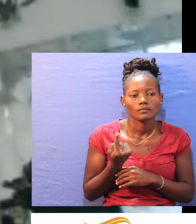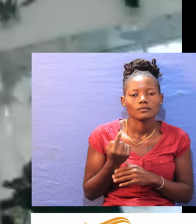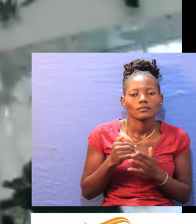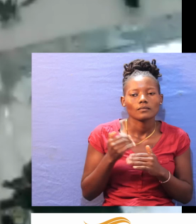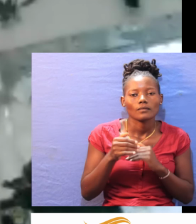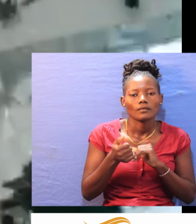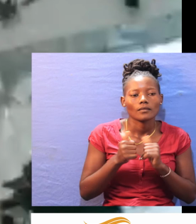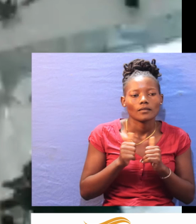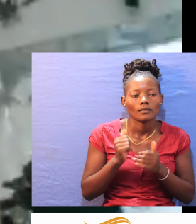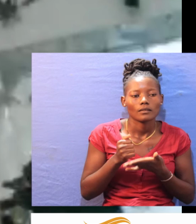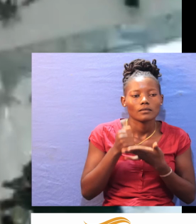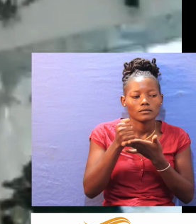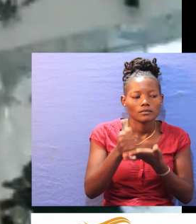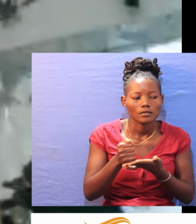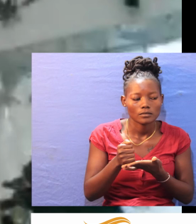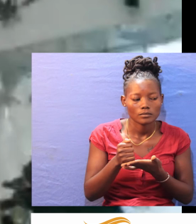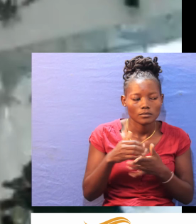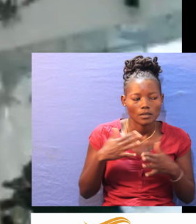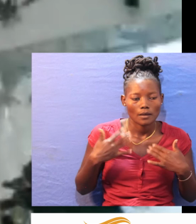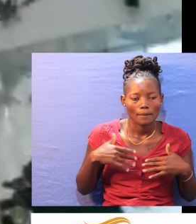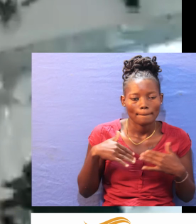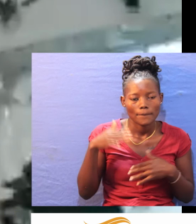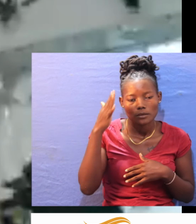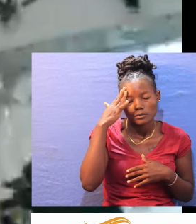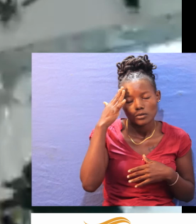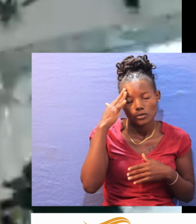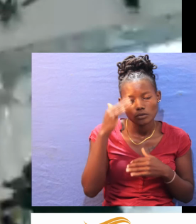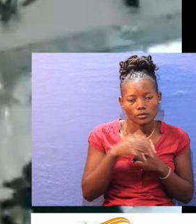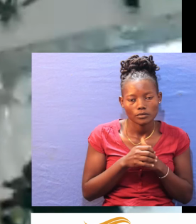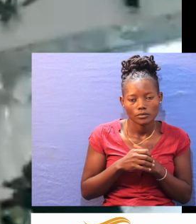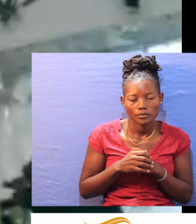sport, but to help them as people. You know,